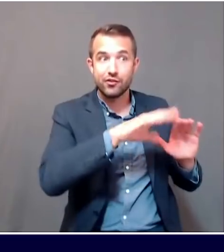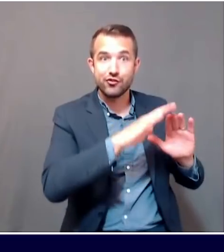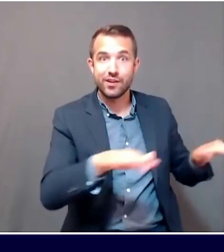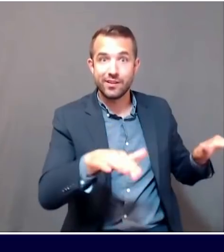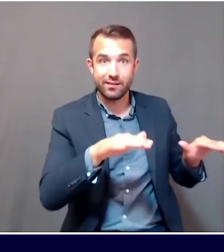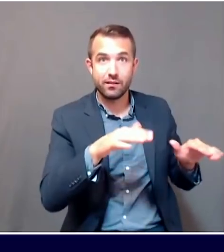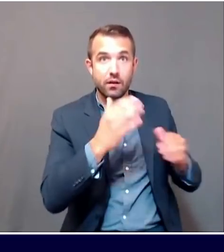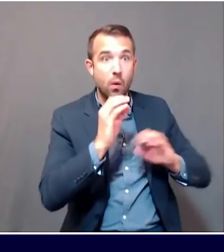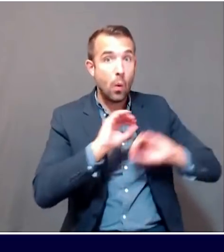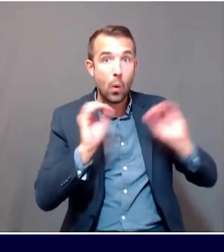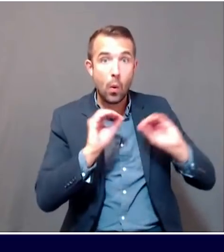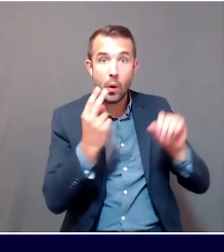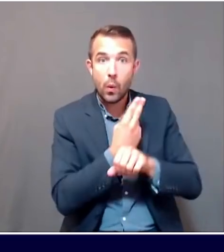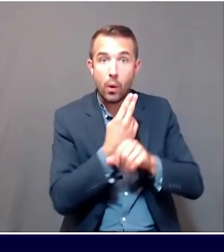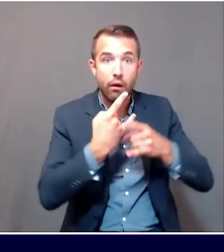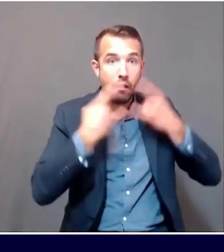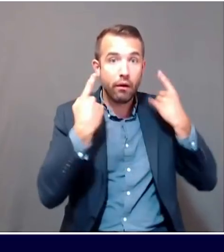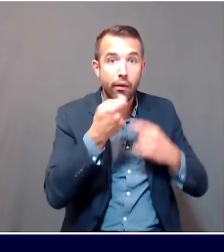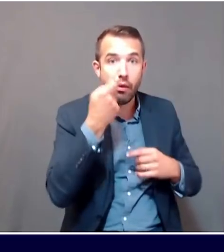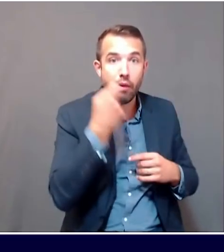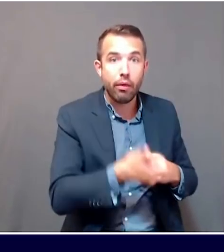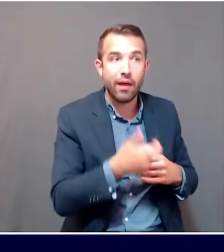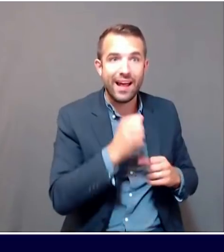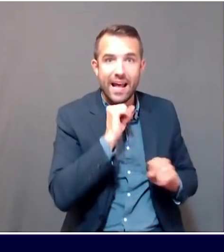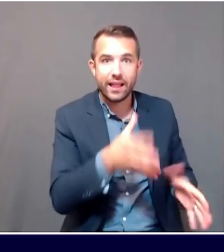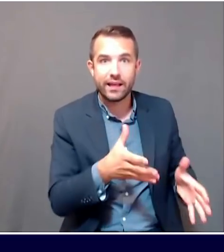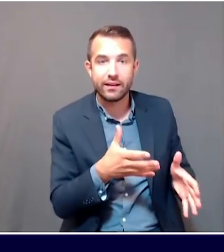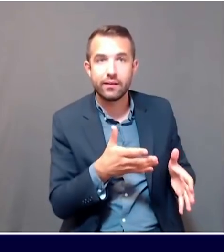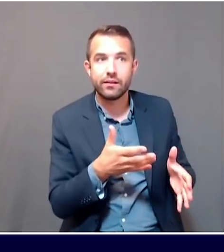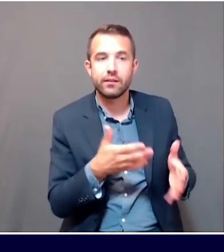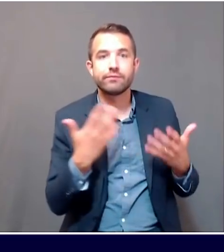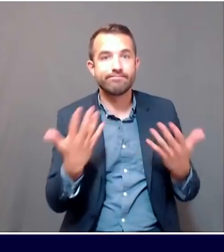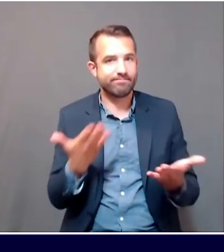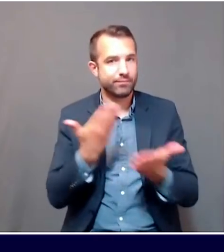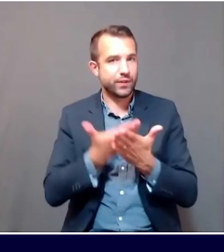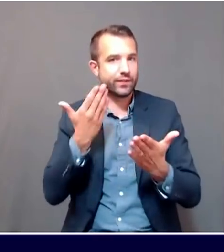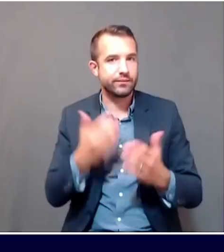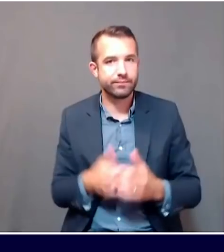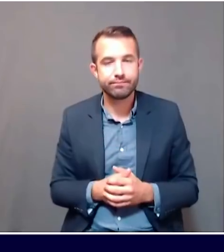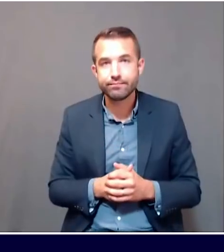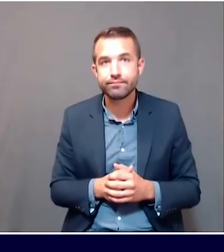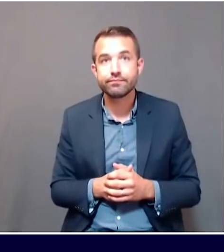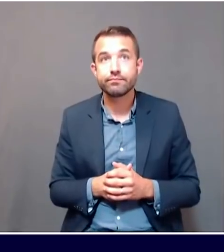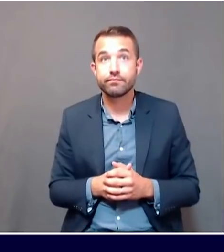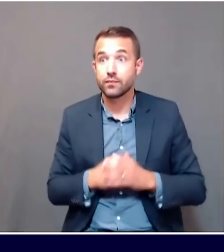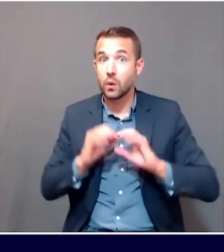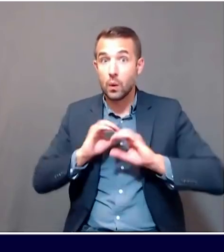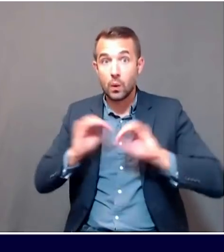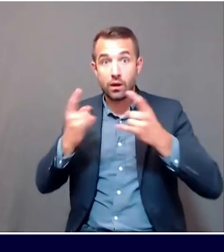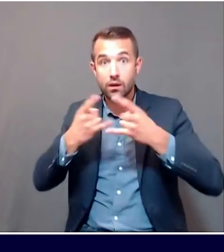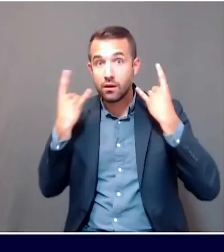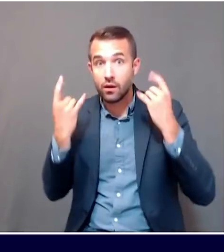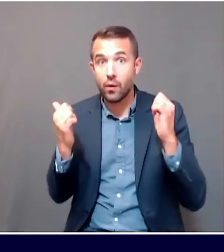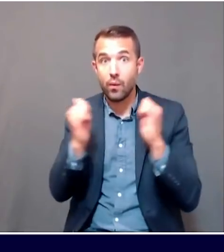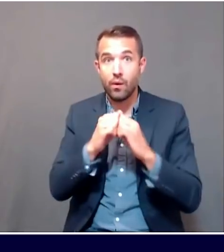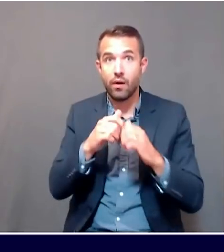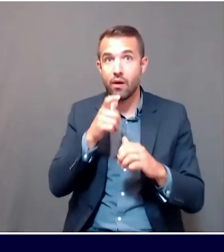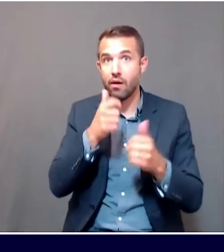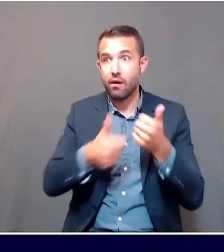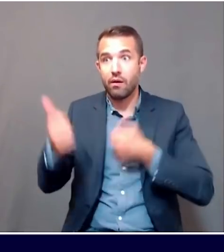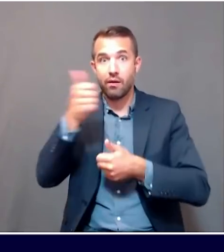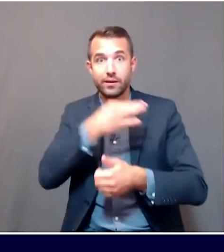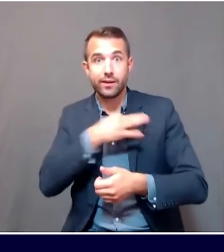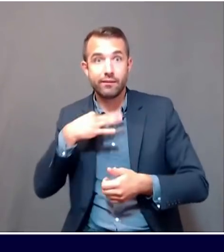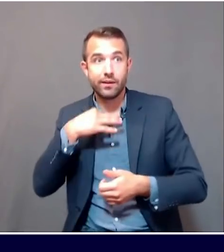if it existed at all. And face covering usage among the guidance counselors was more robust.